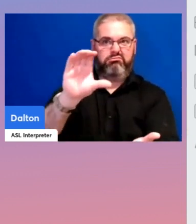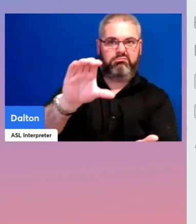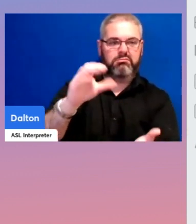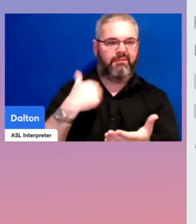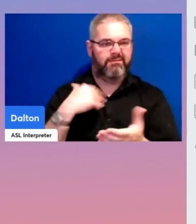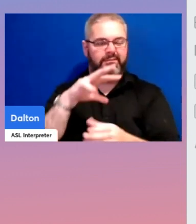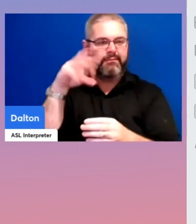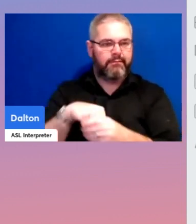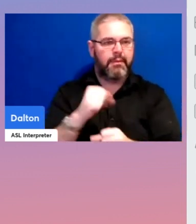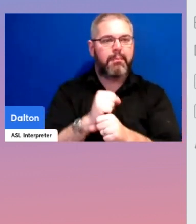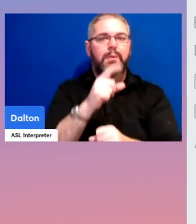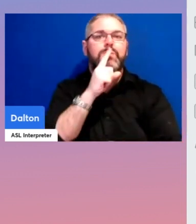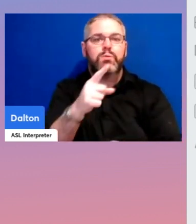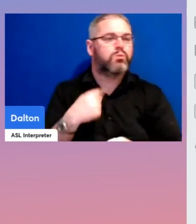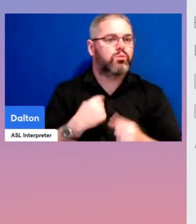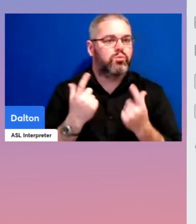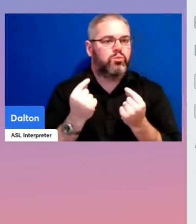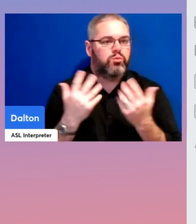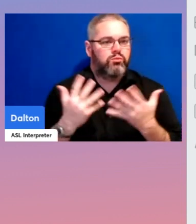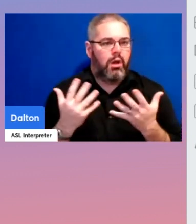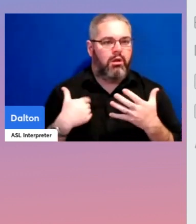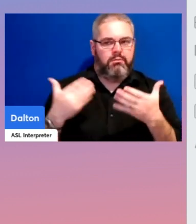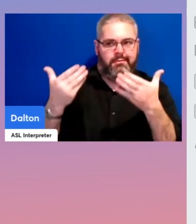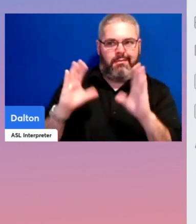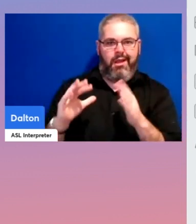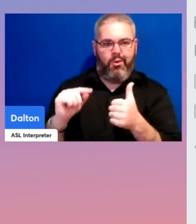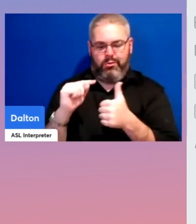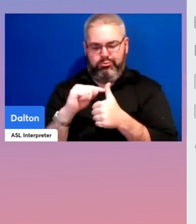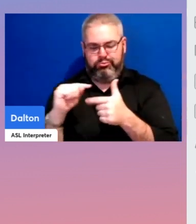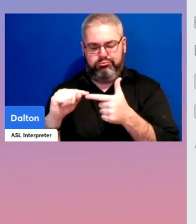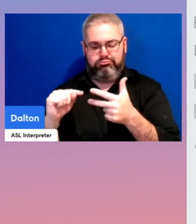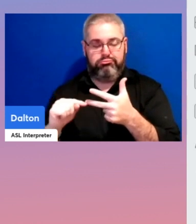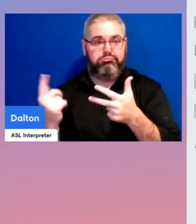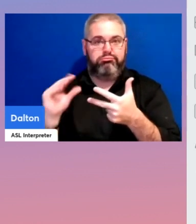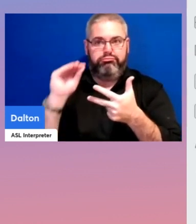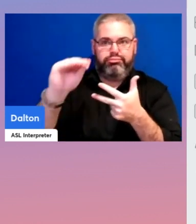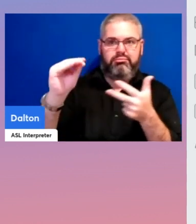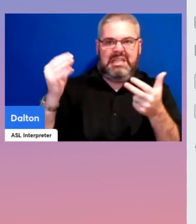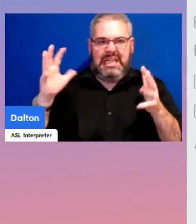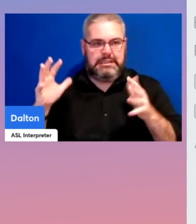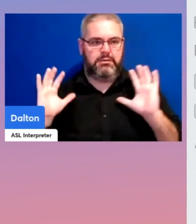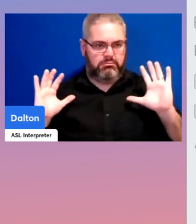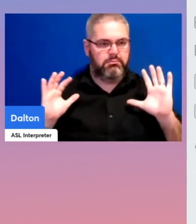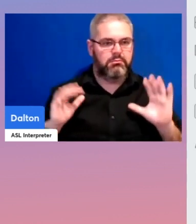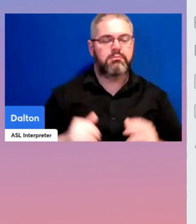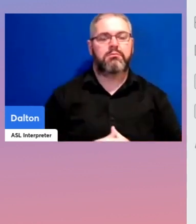I'm only allowing one of these three values for this variable.